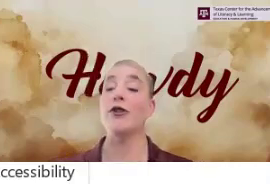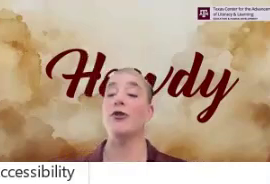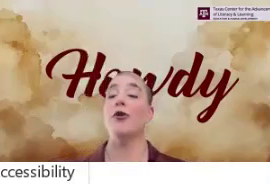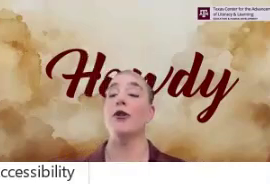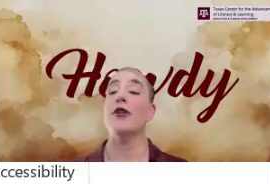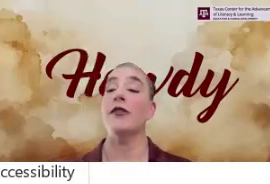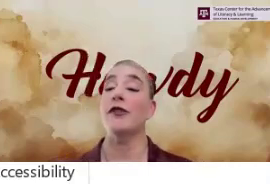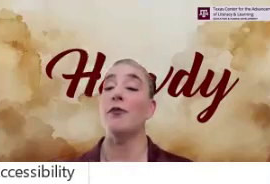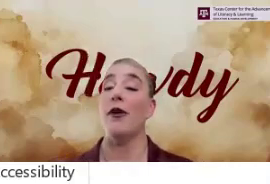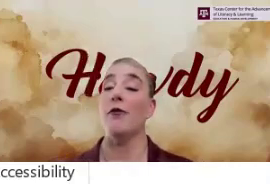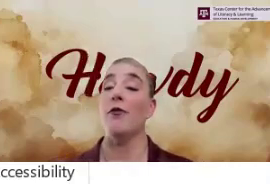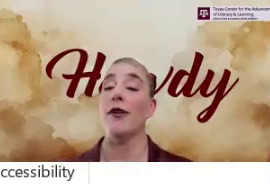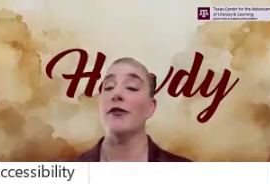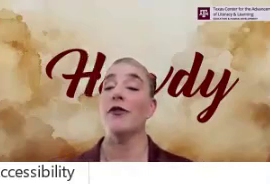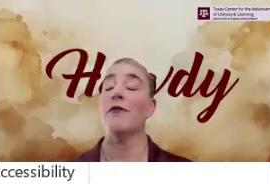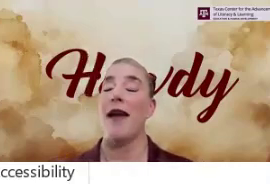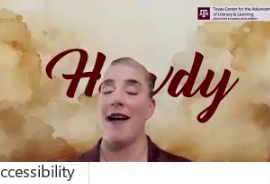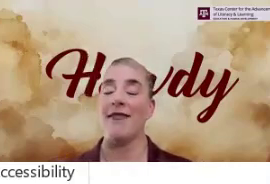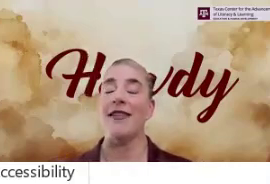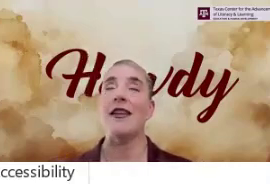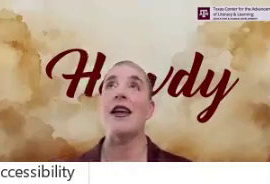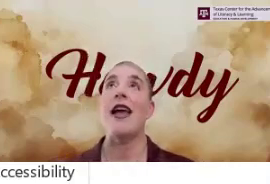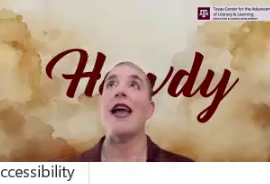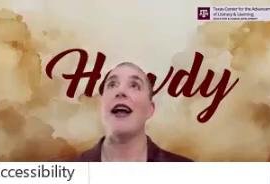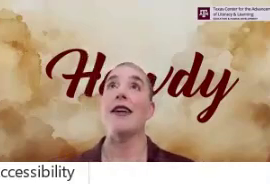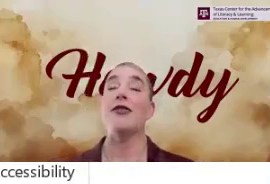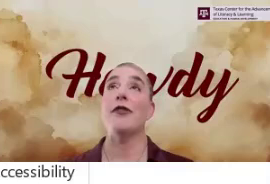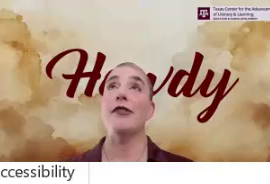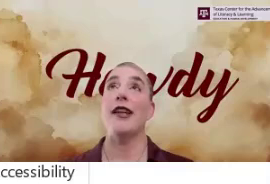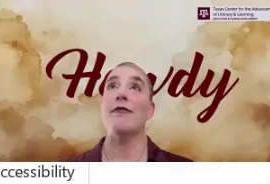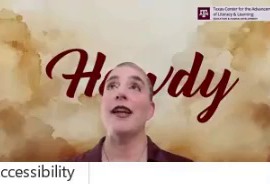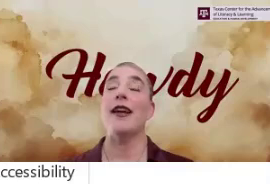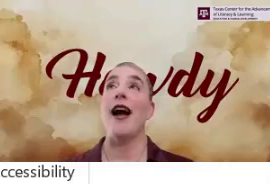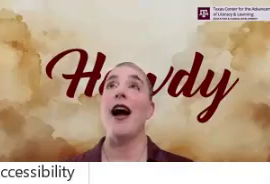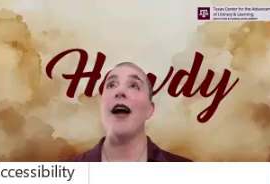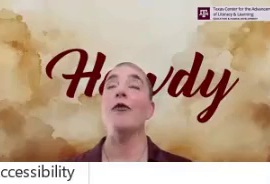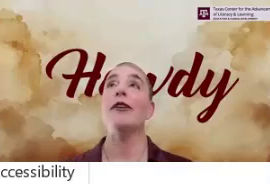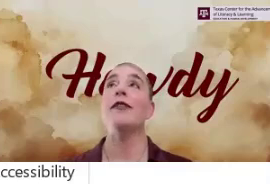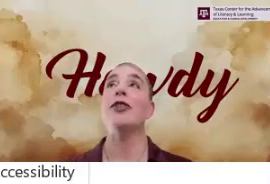how hard you work on these PowerPoints with math. And I do the